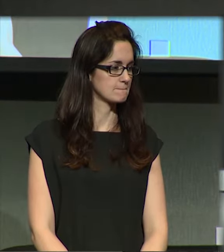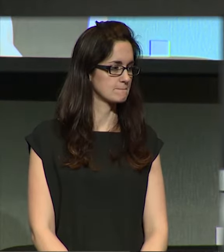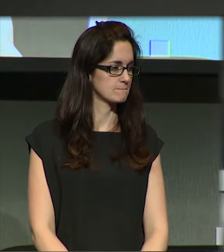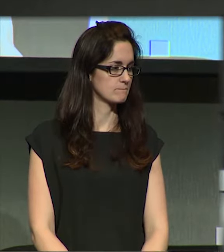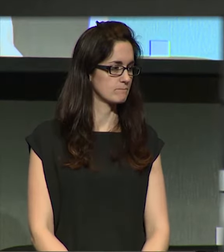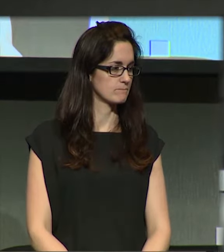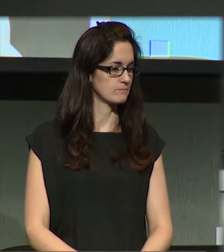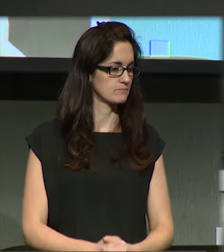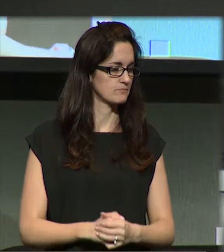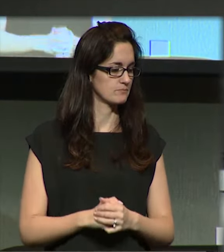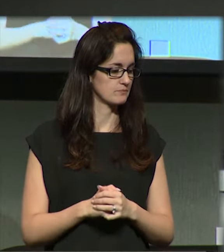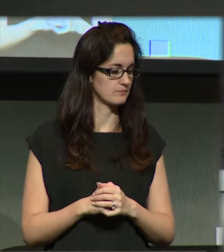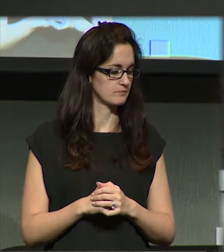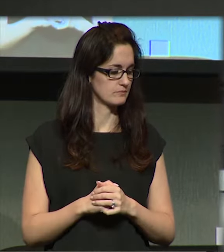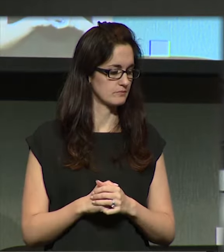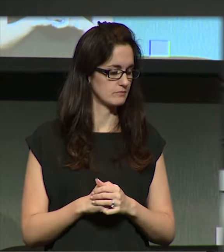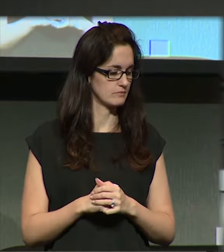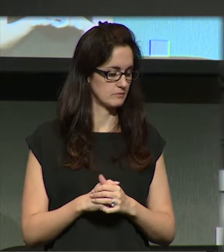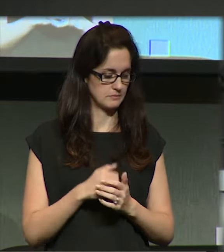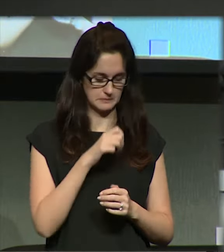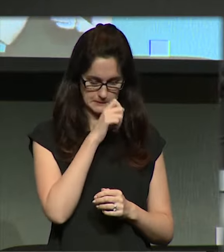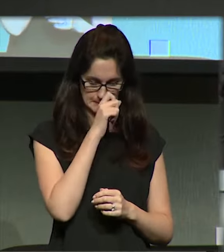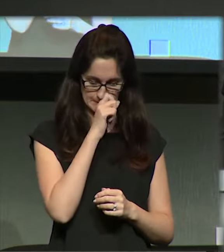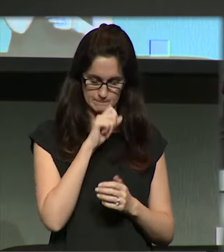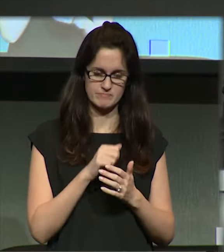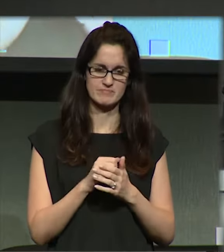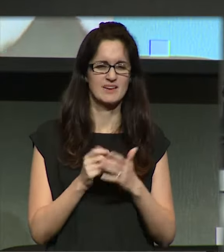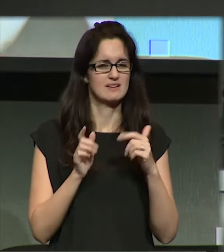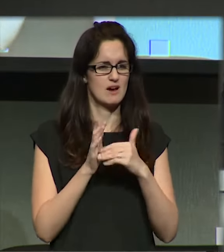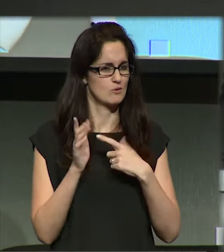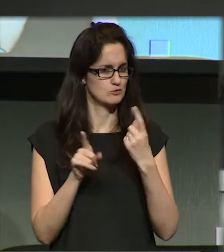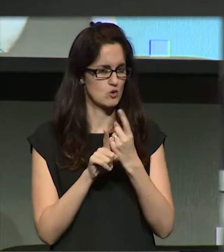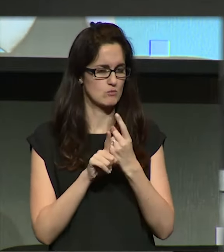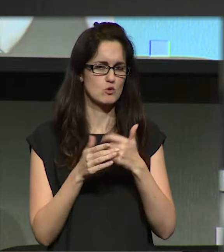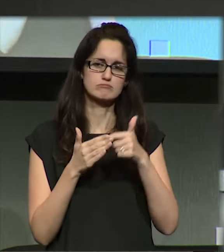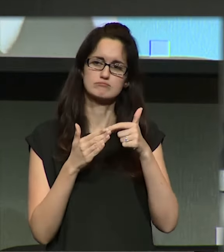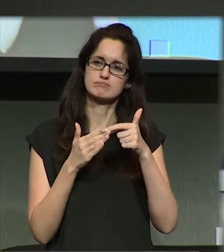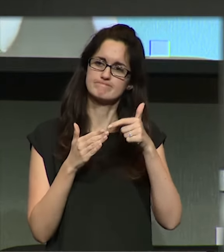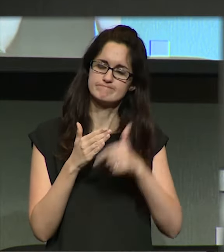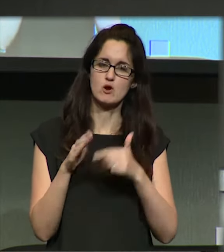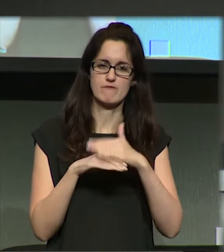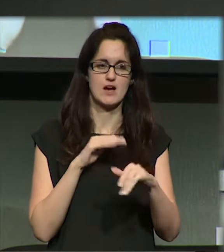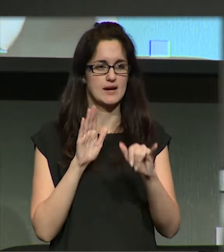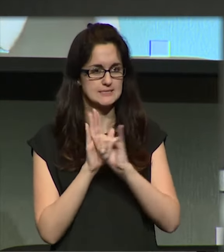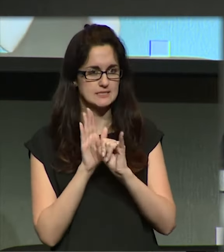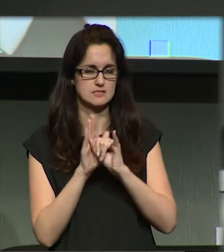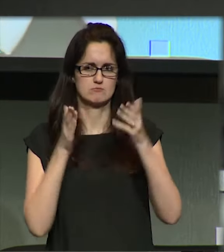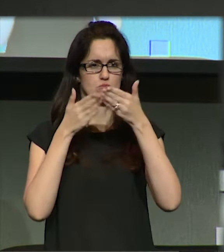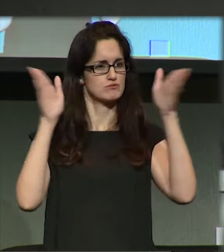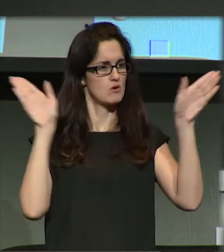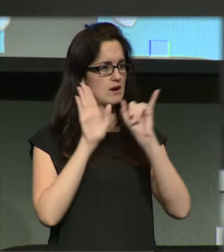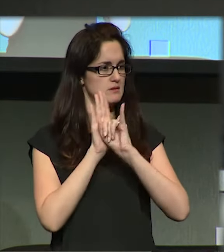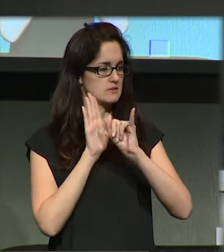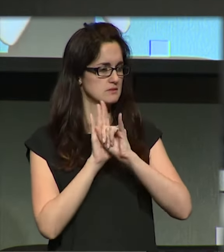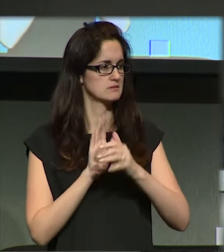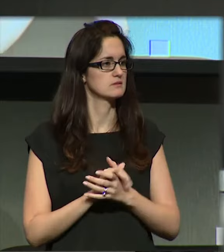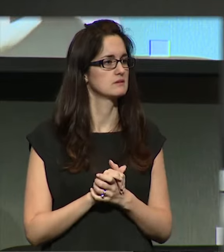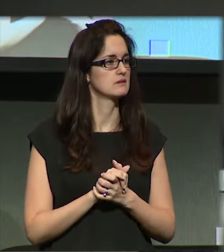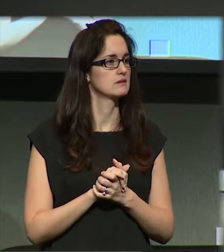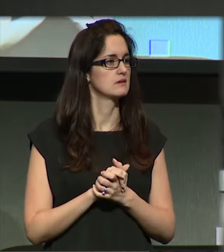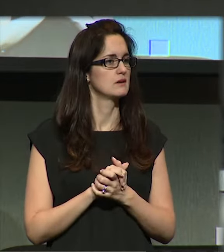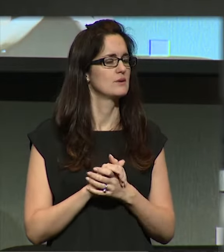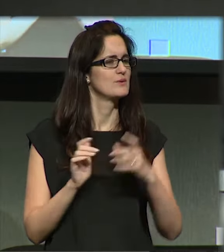into this conversation about identity in a broader sense, and just get you to think about some things